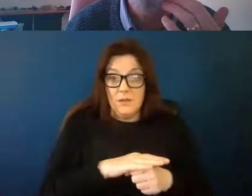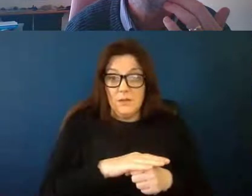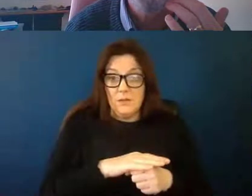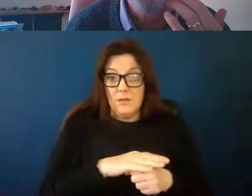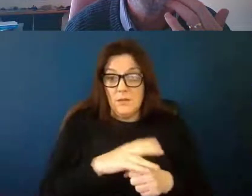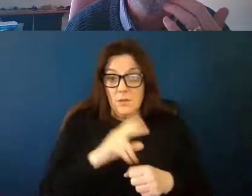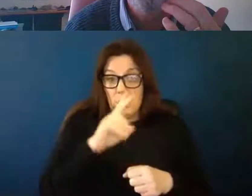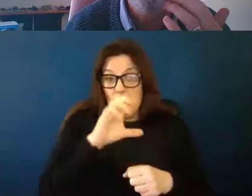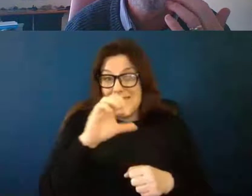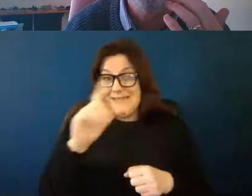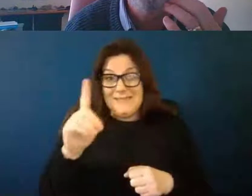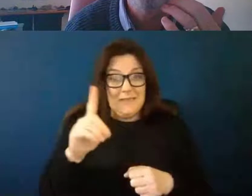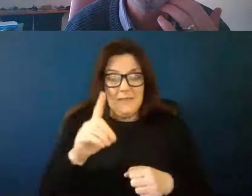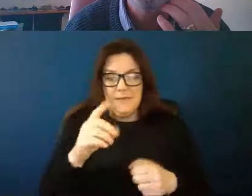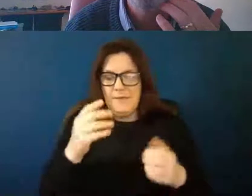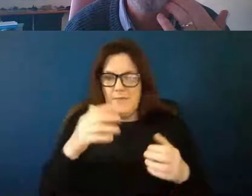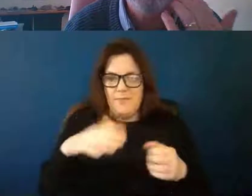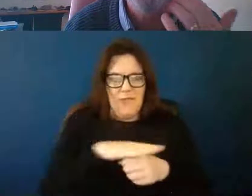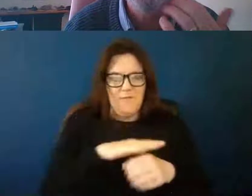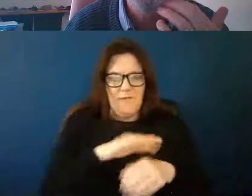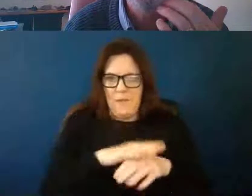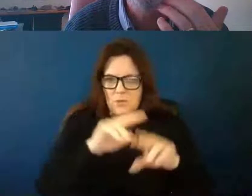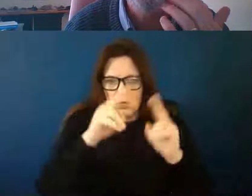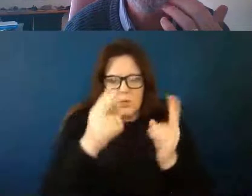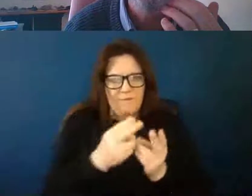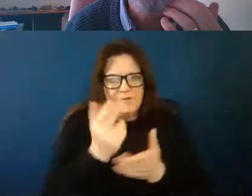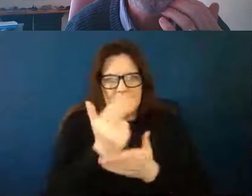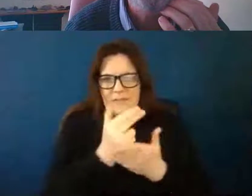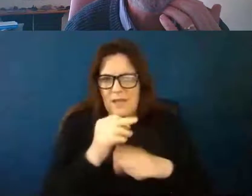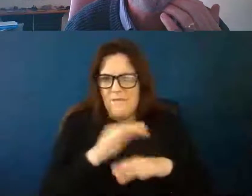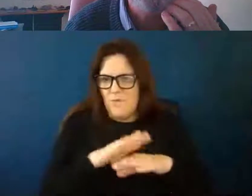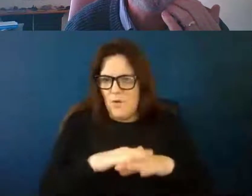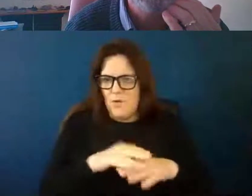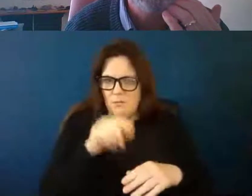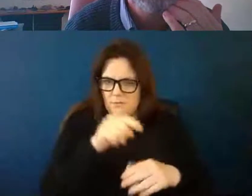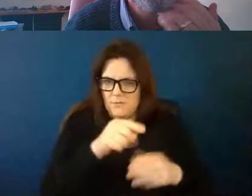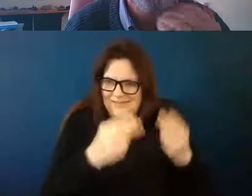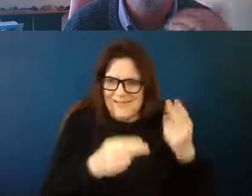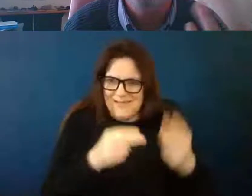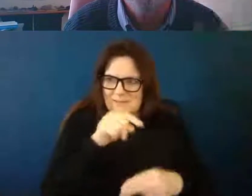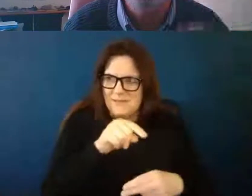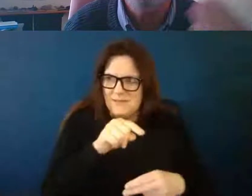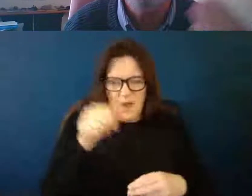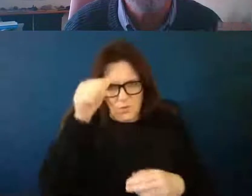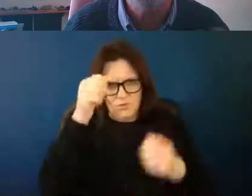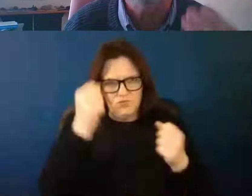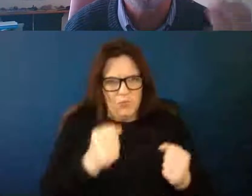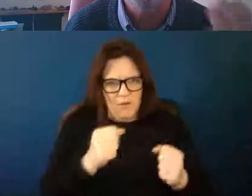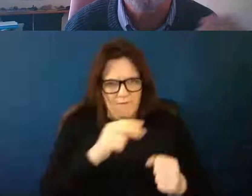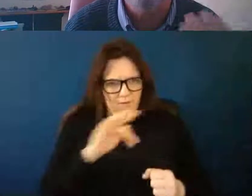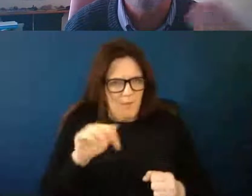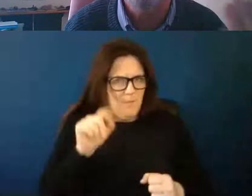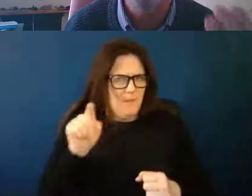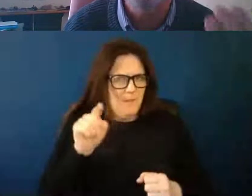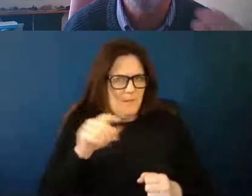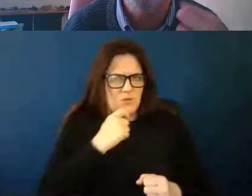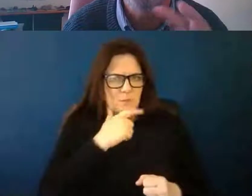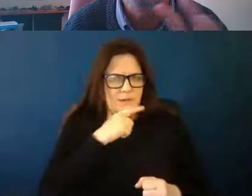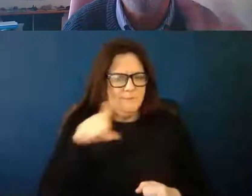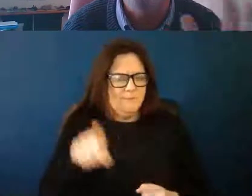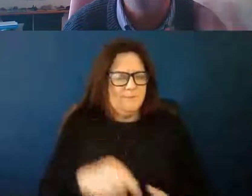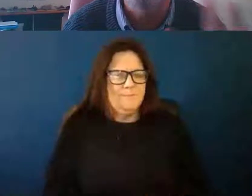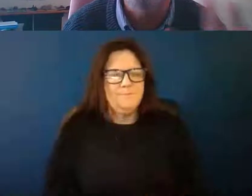College Dublin, the whole area around universal design and assessment. So see what emerges.